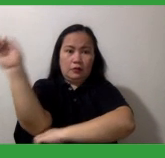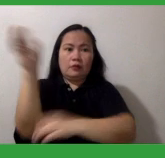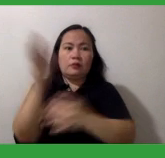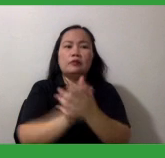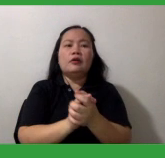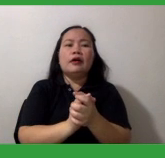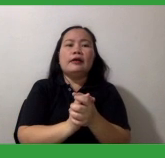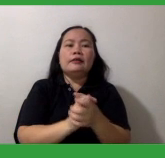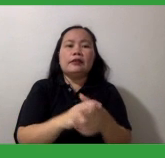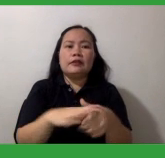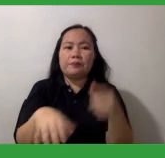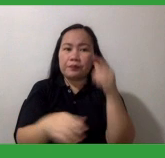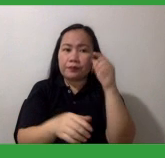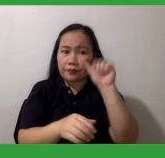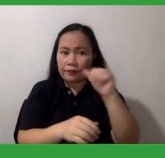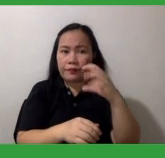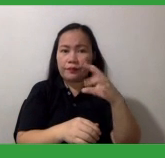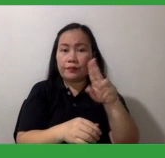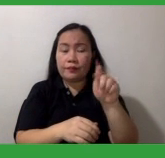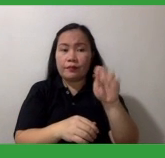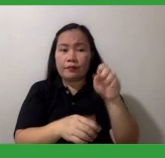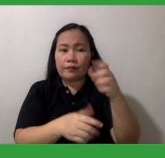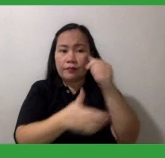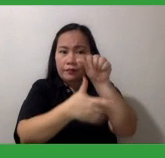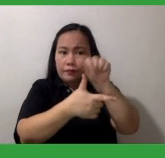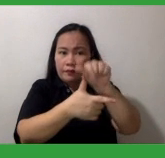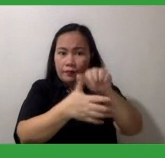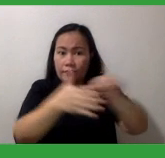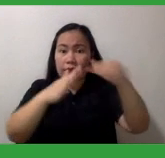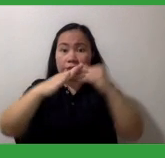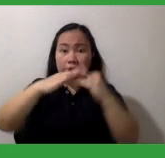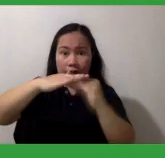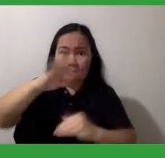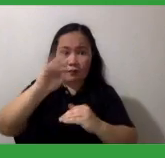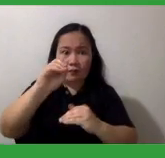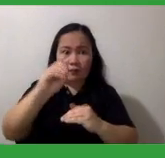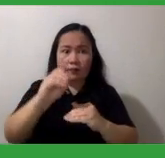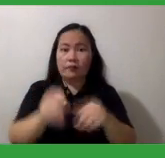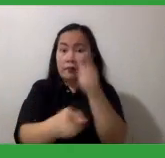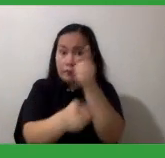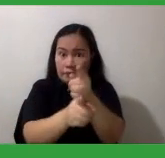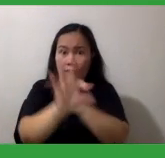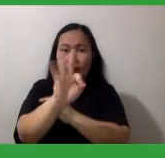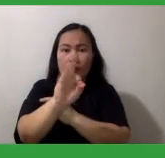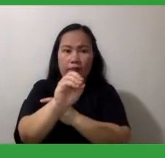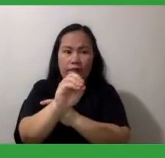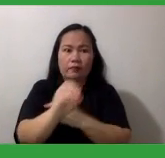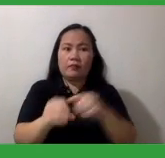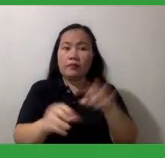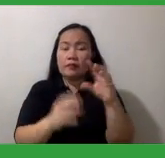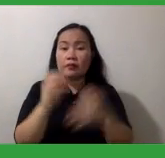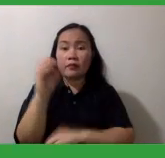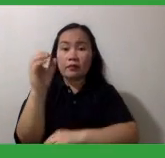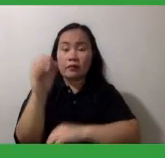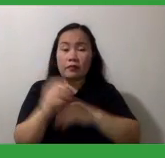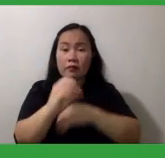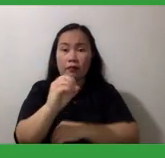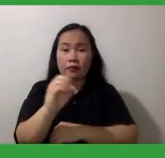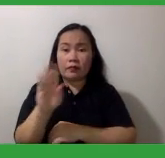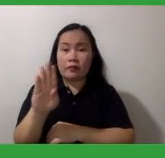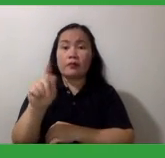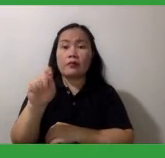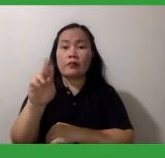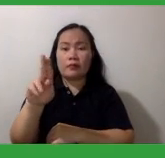degrees. Right angle has exactly 90 degrees, and obtuse angle measures more than 90 degrees.